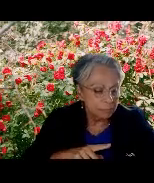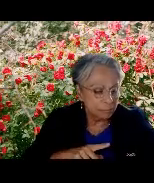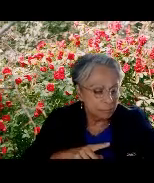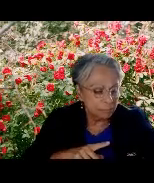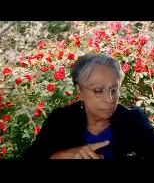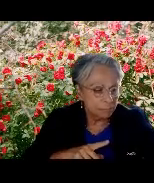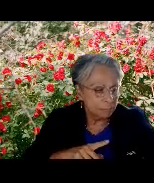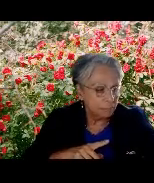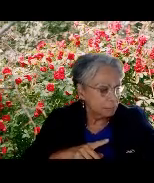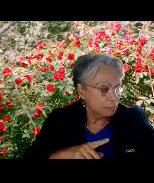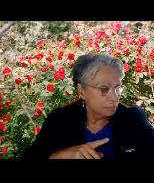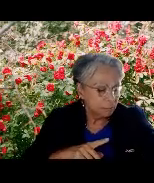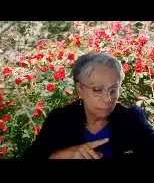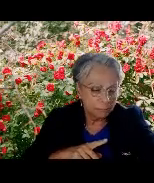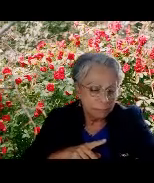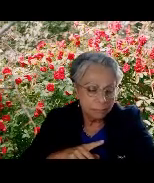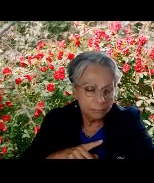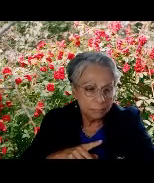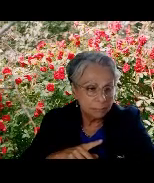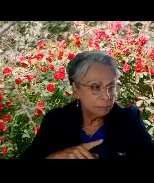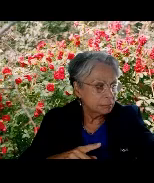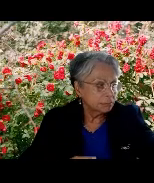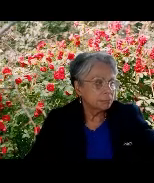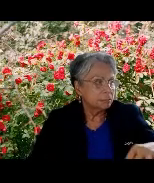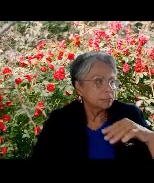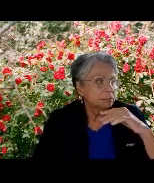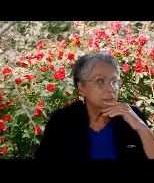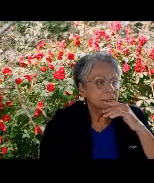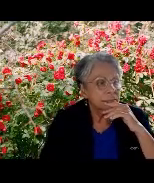promoted the best practice specification that I talk about, PAS 128.